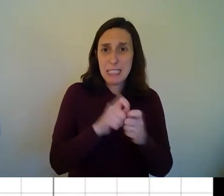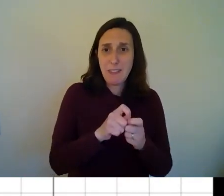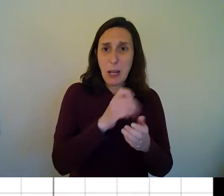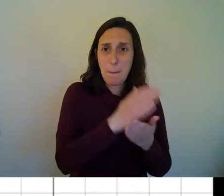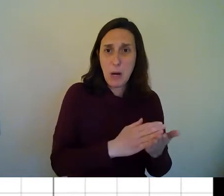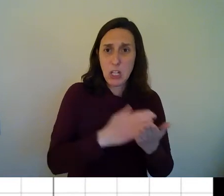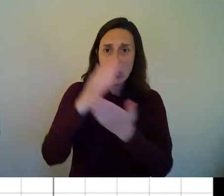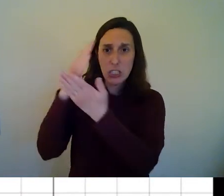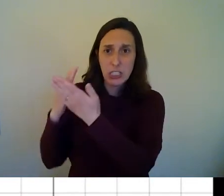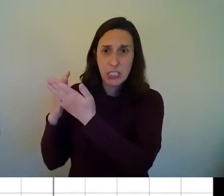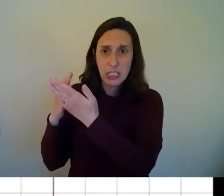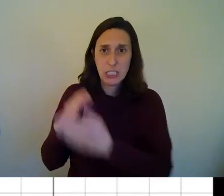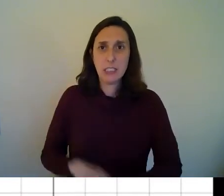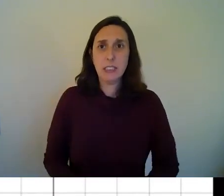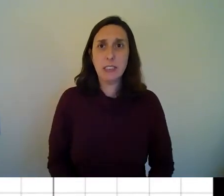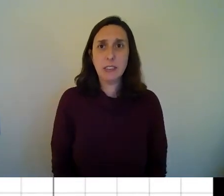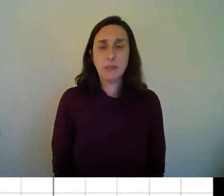parts.